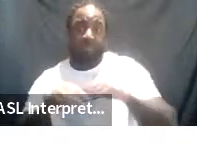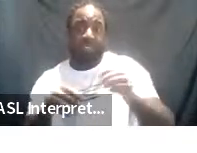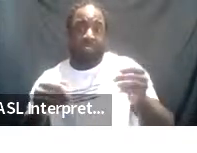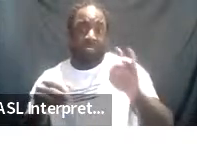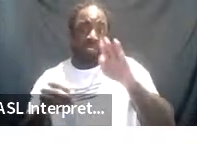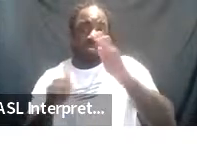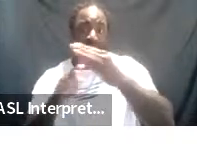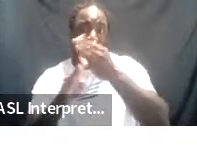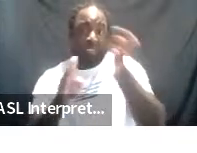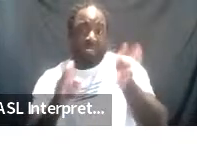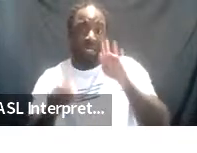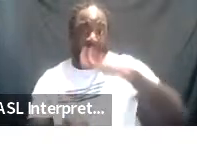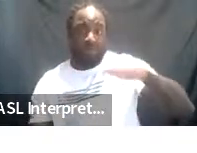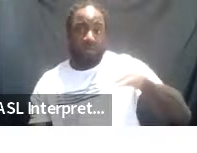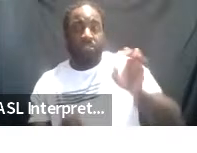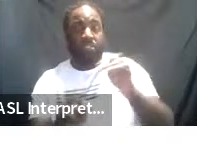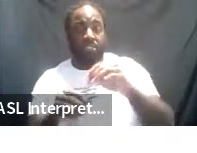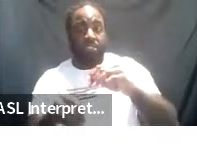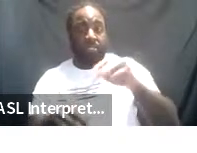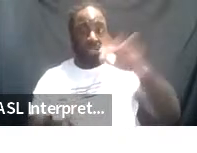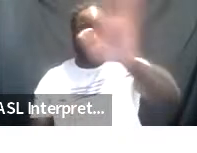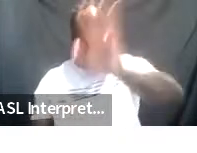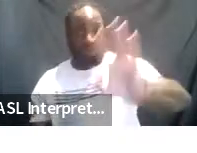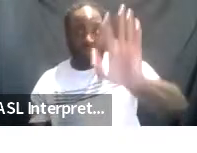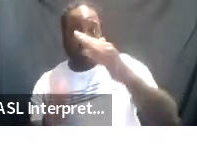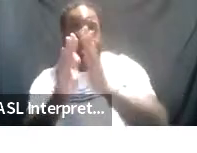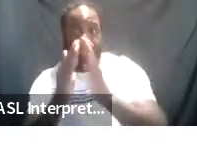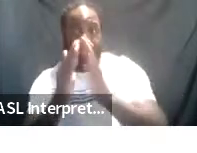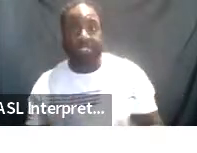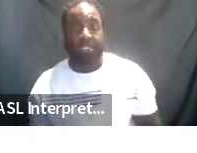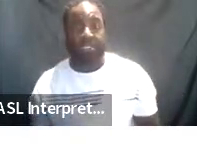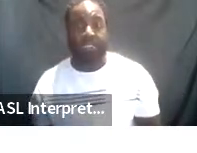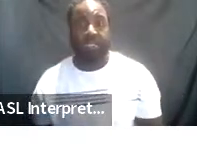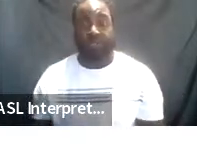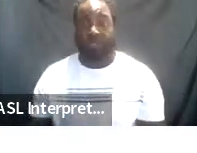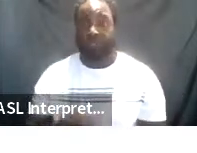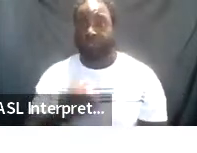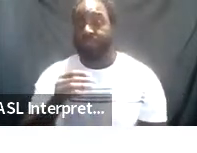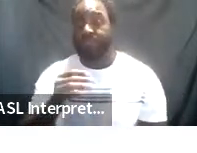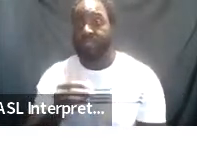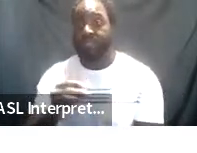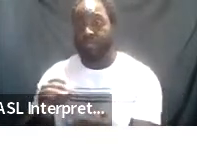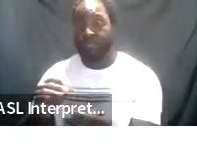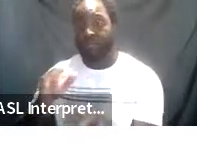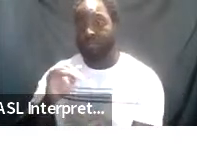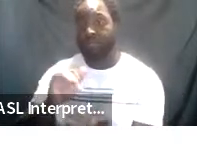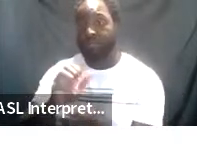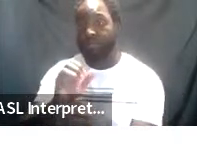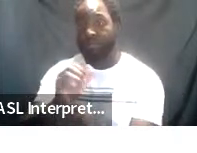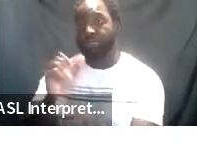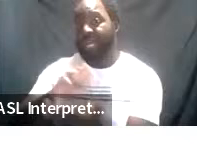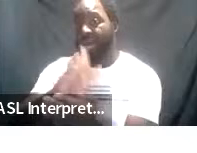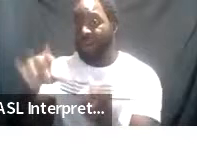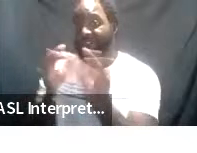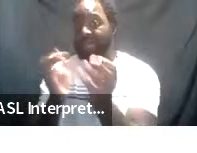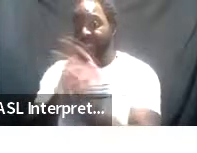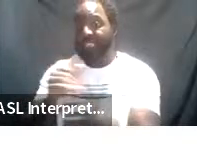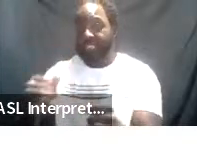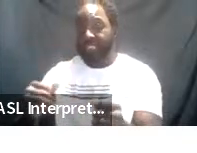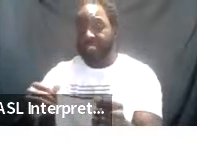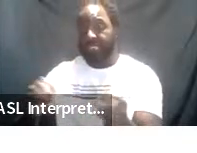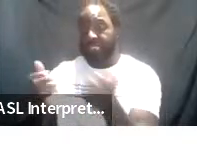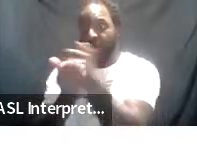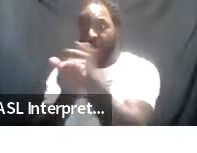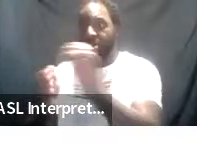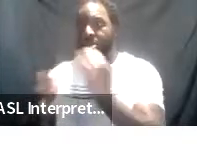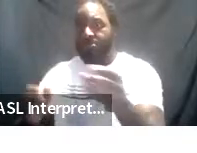city, that it includes apartments for families at a full range of income. And so these,